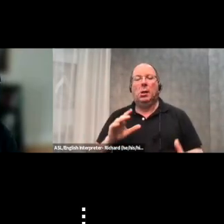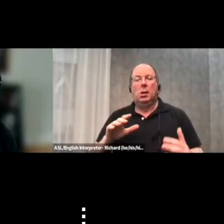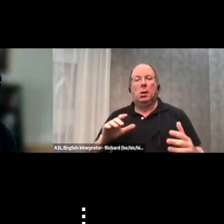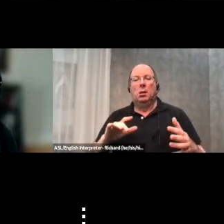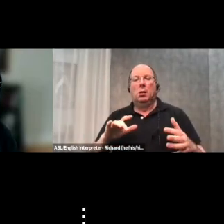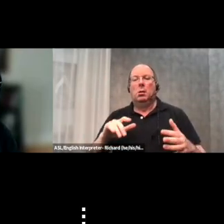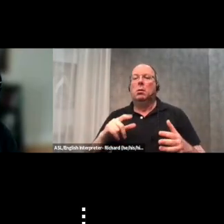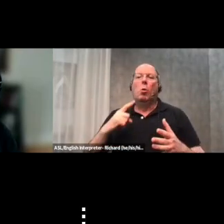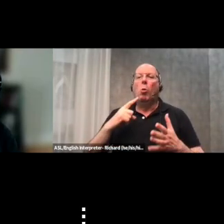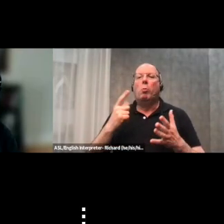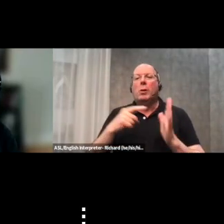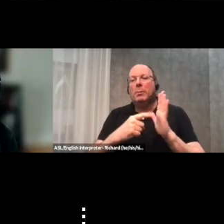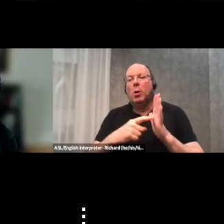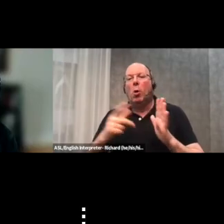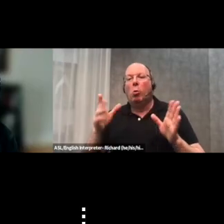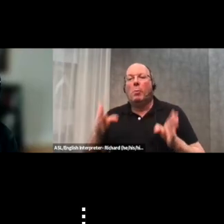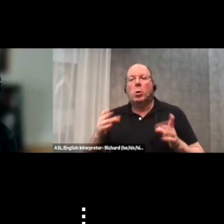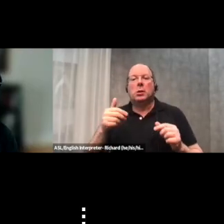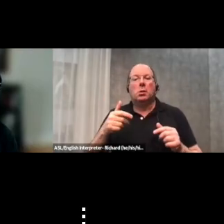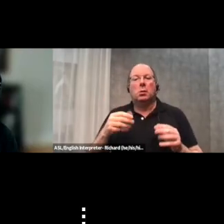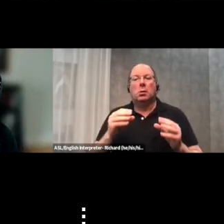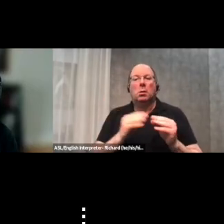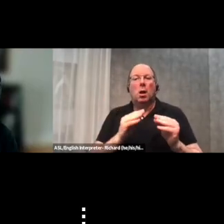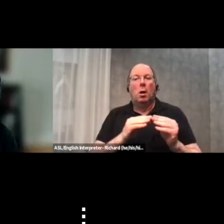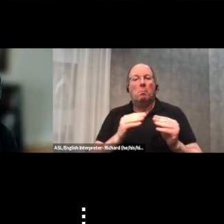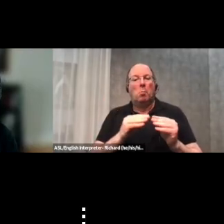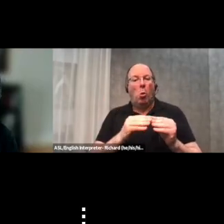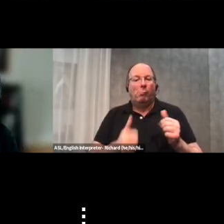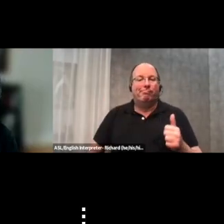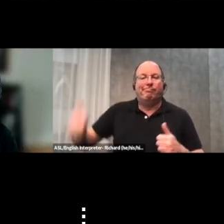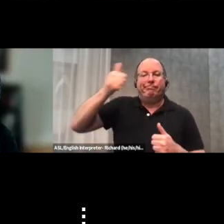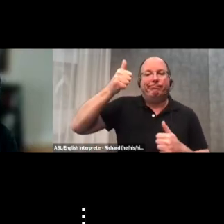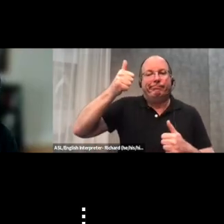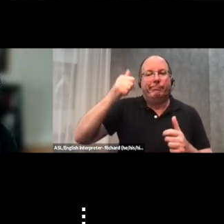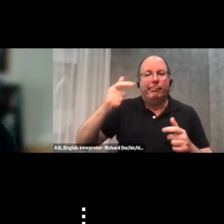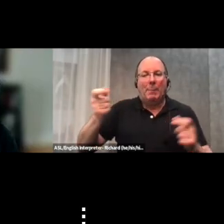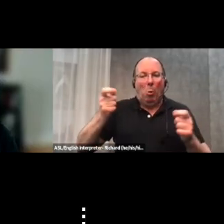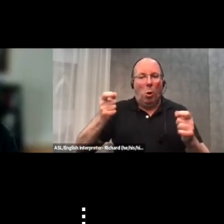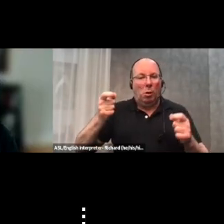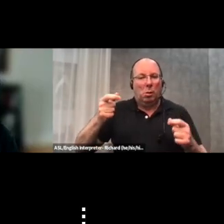which one partner may have a higher level of power than another?